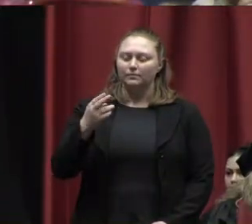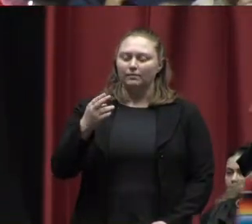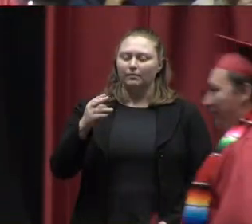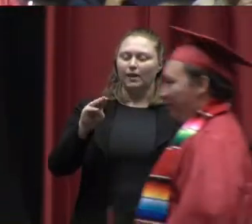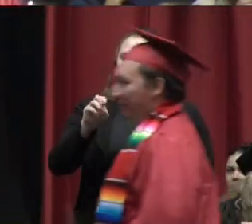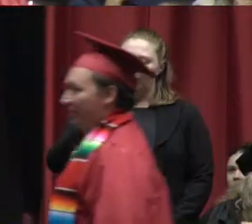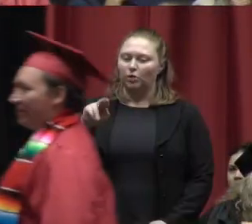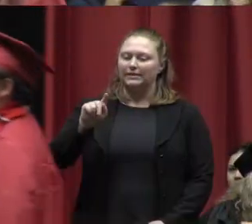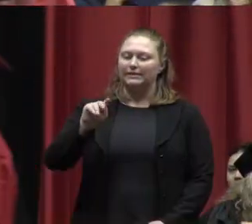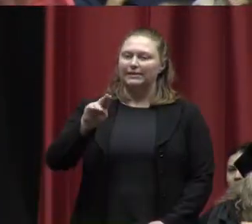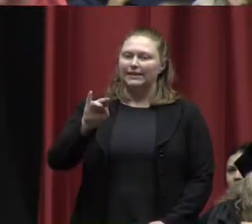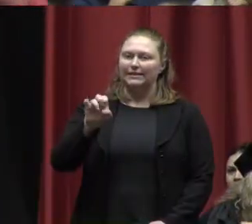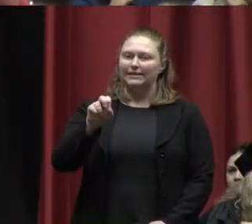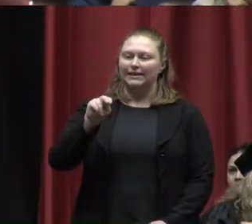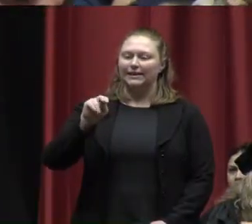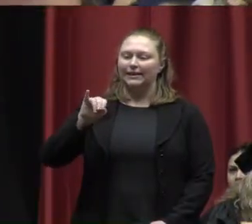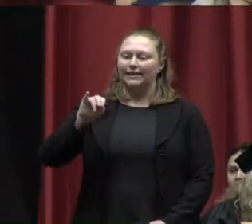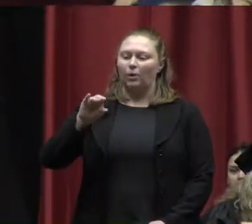Nicole Miera.